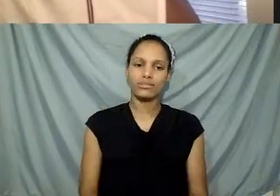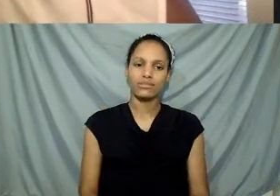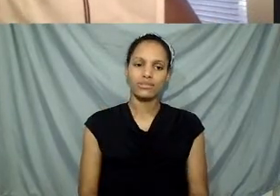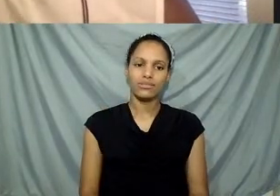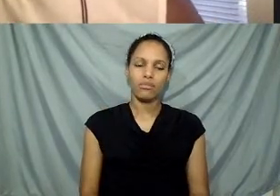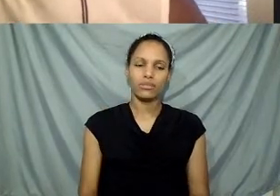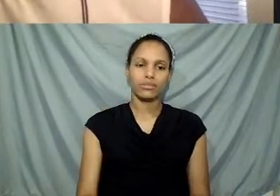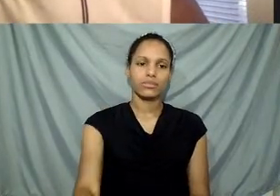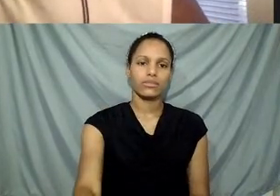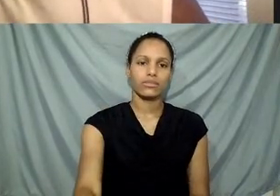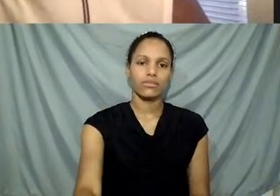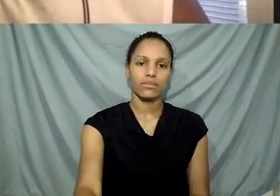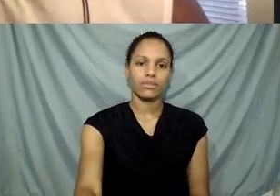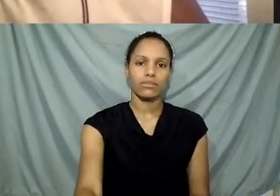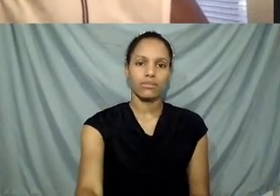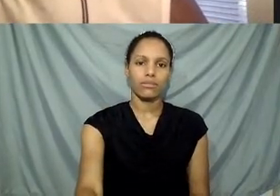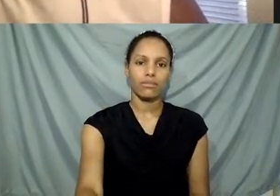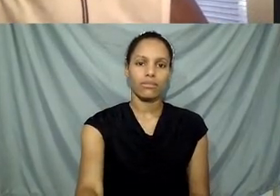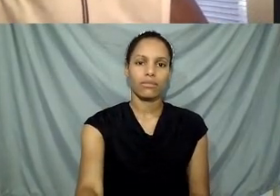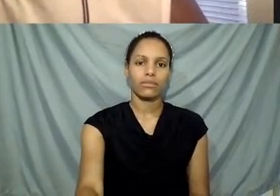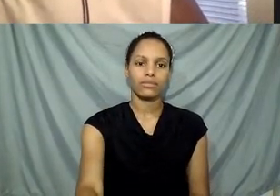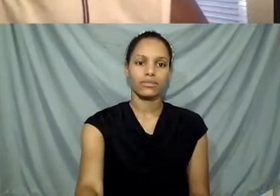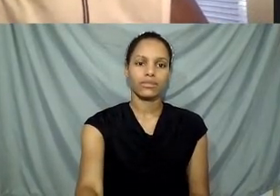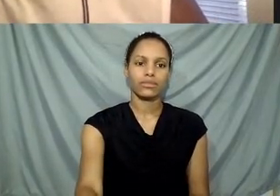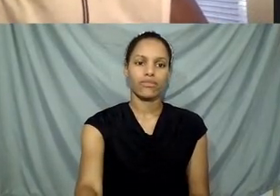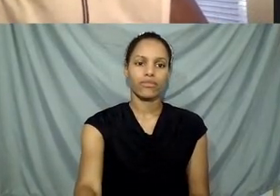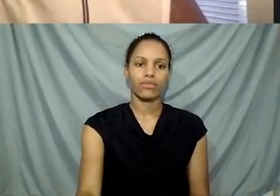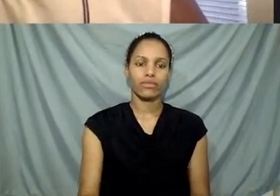What runs deep in my veins, I guess it's just